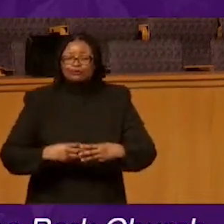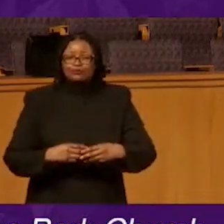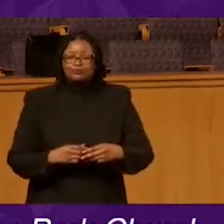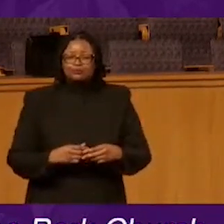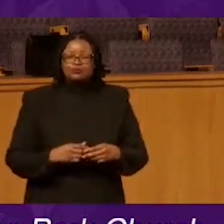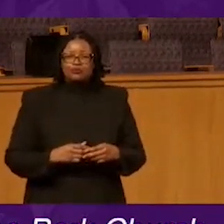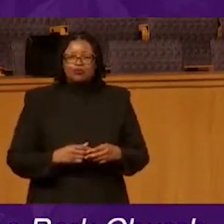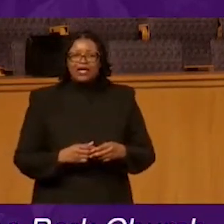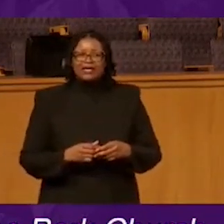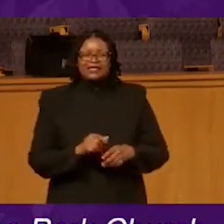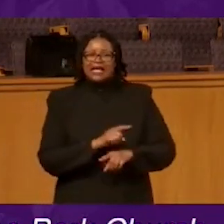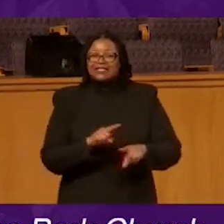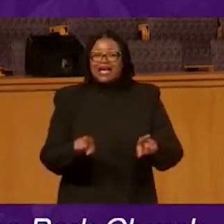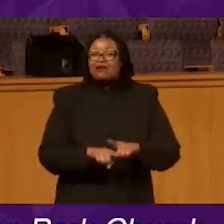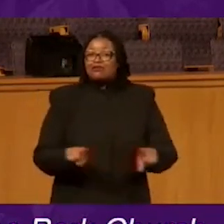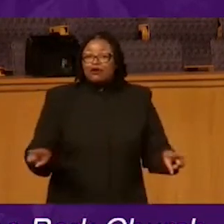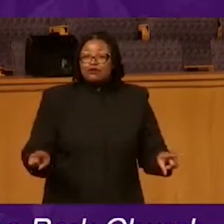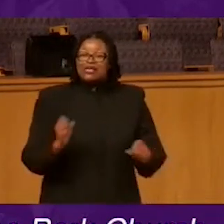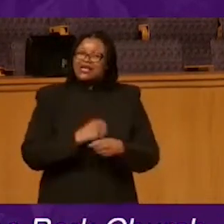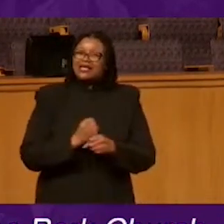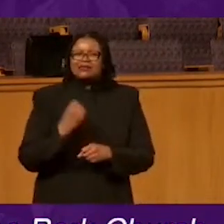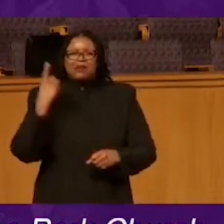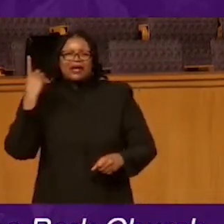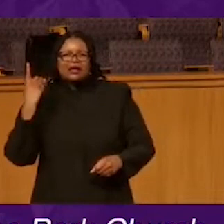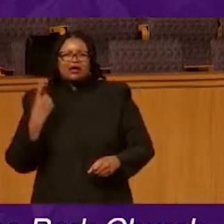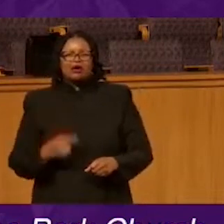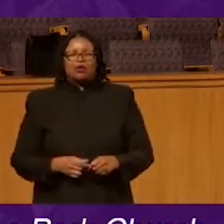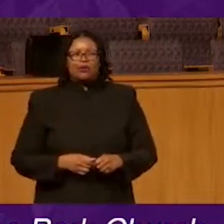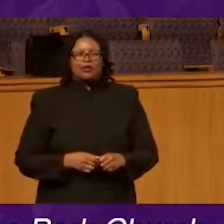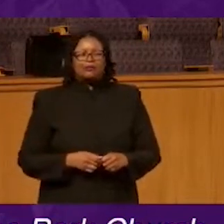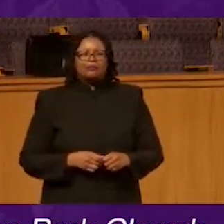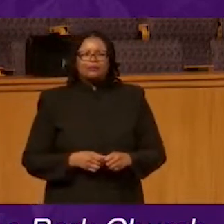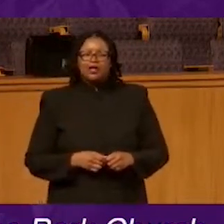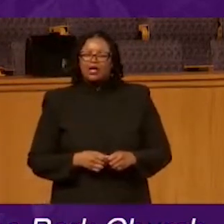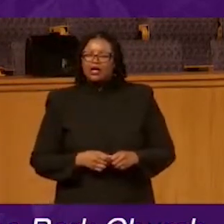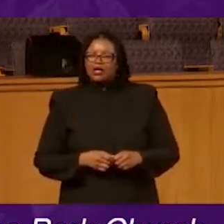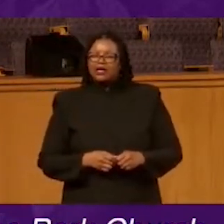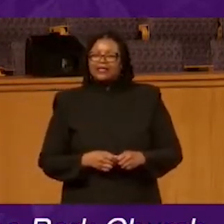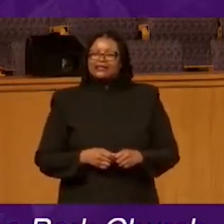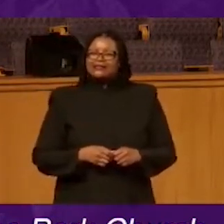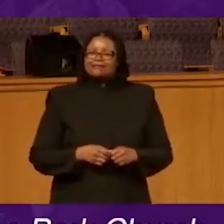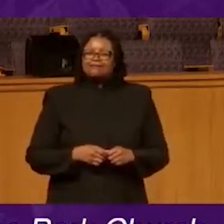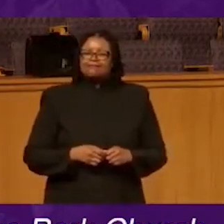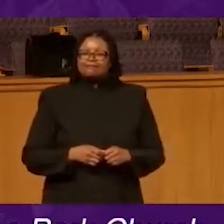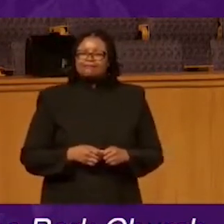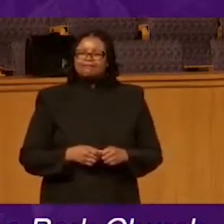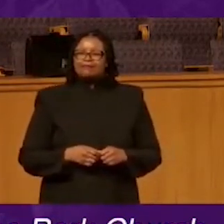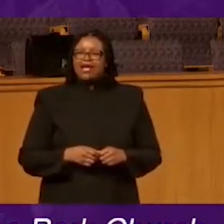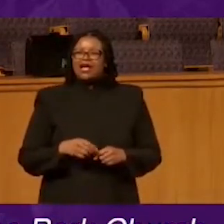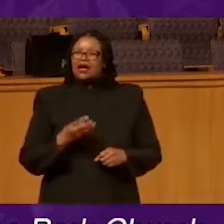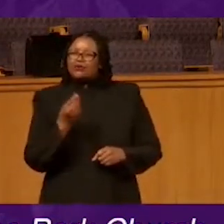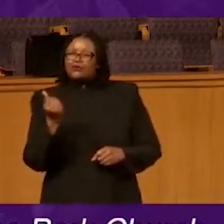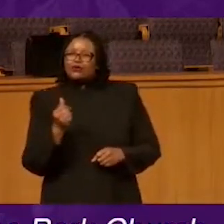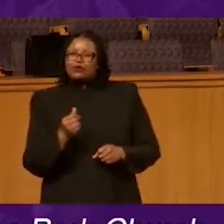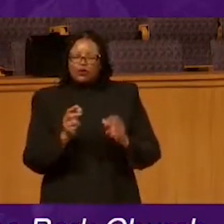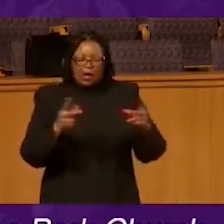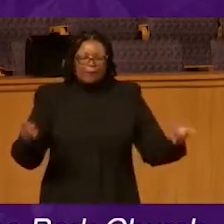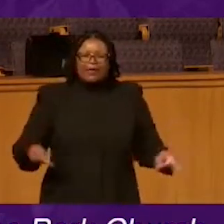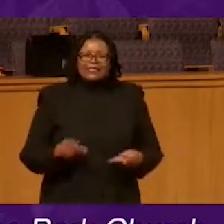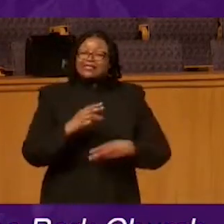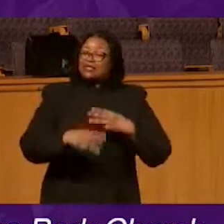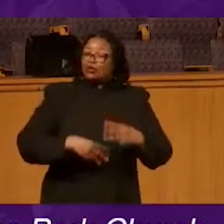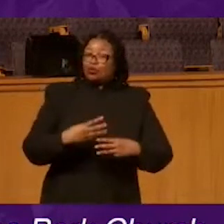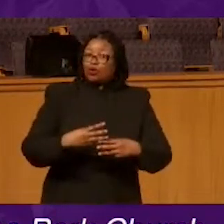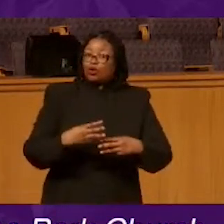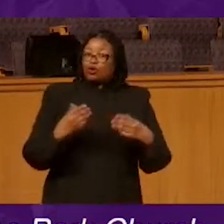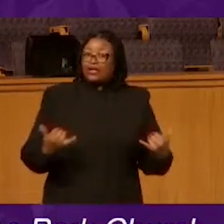is diverse in its makeup. It is multi-hued in its composition. And there are few places on the globe now